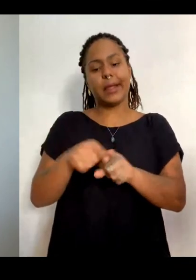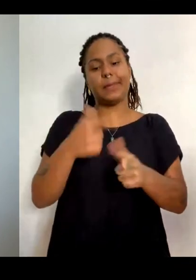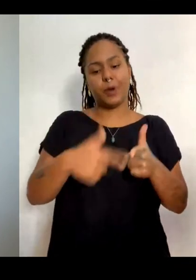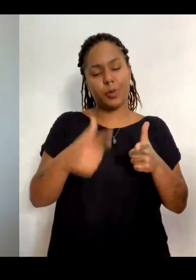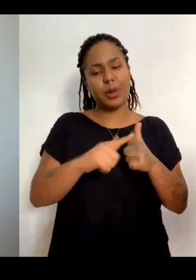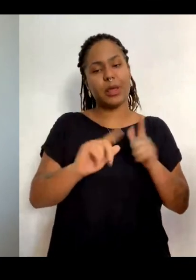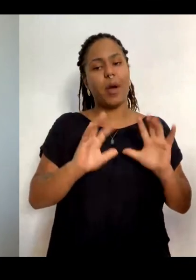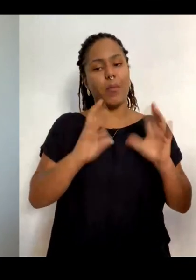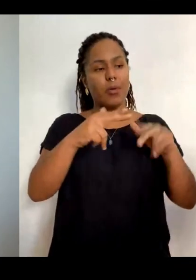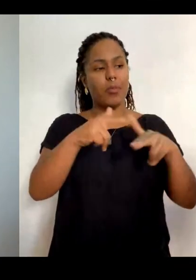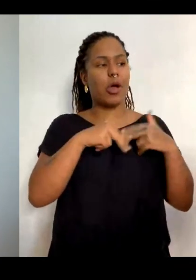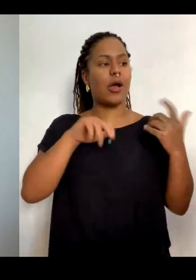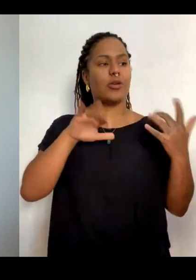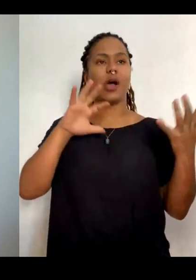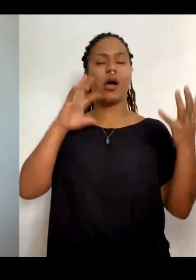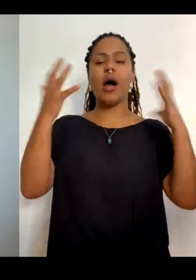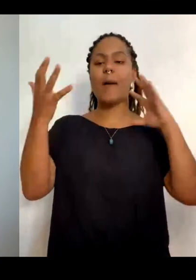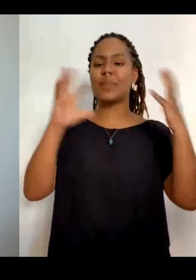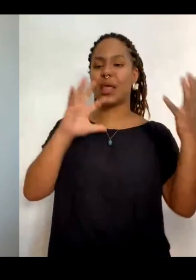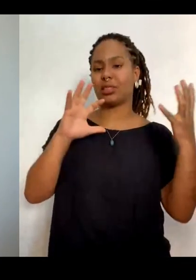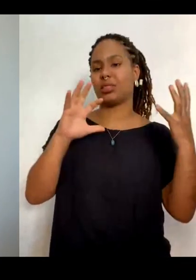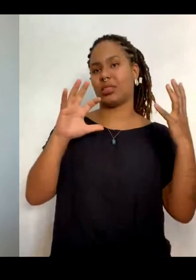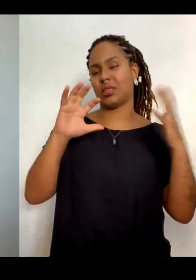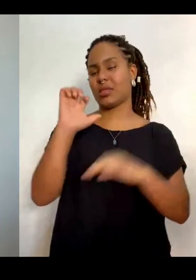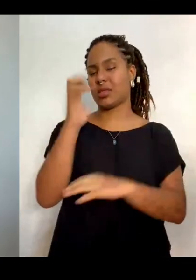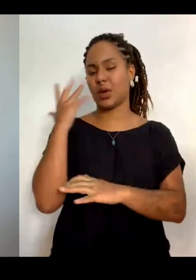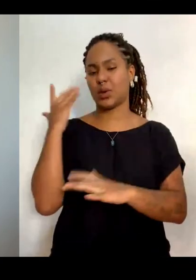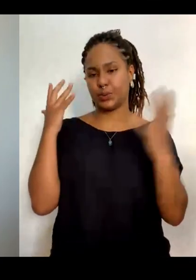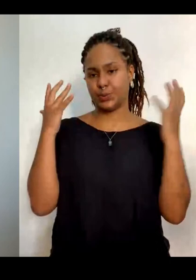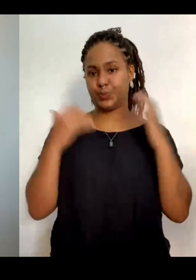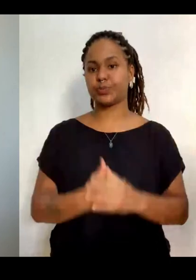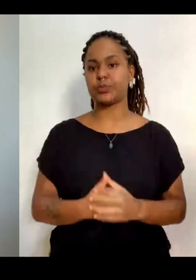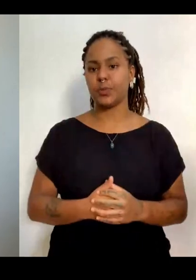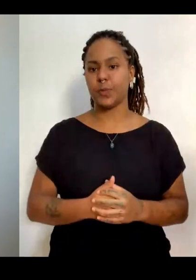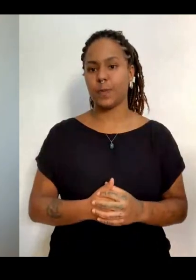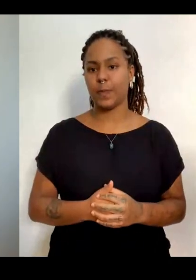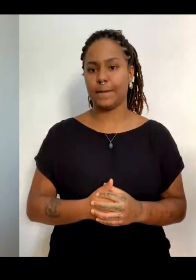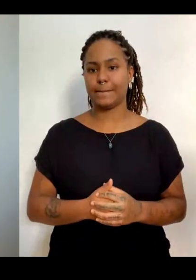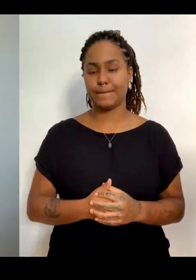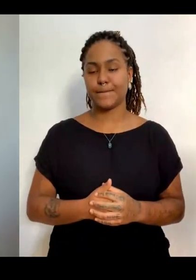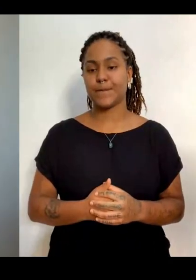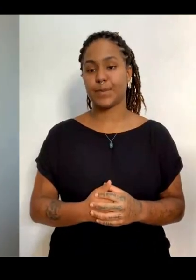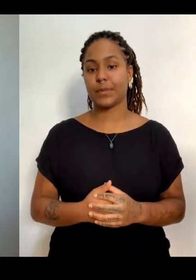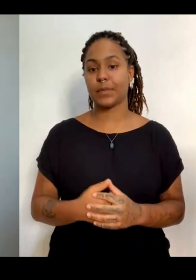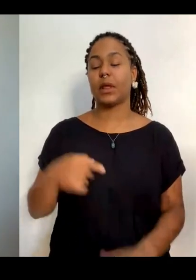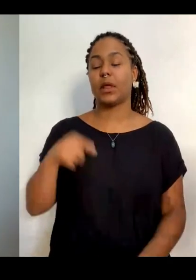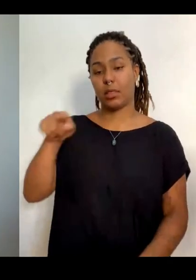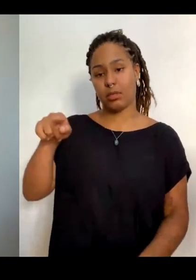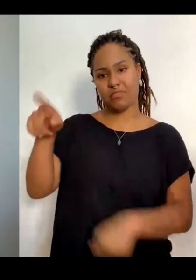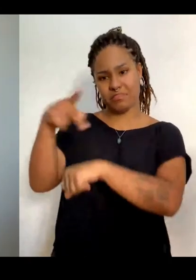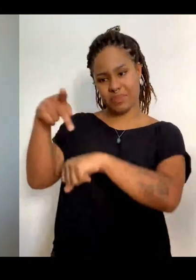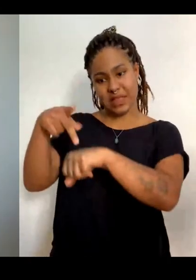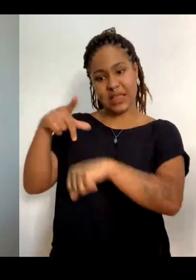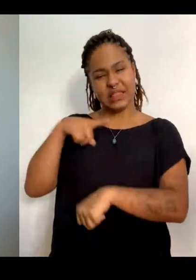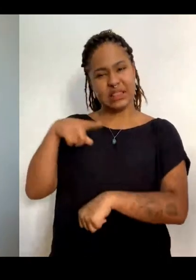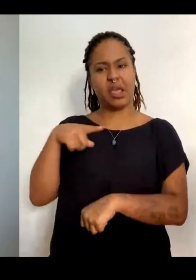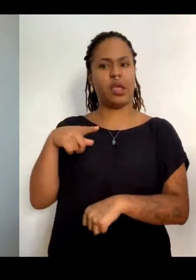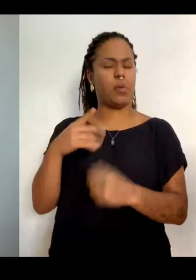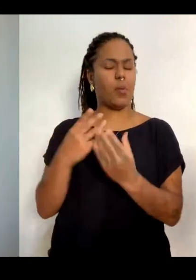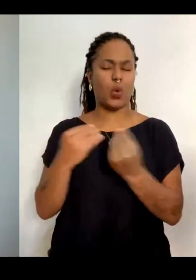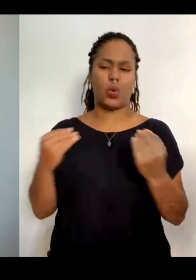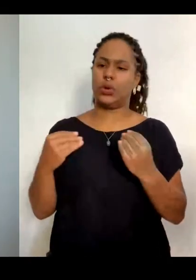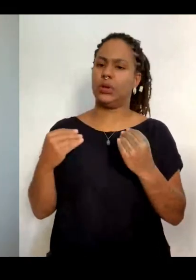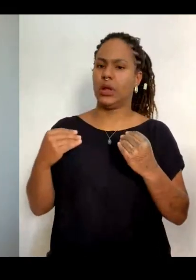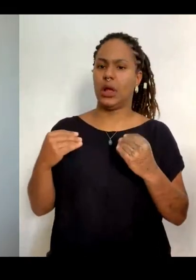a lot of green energy initiatives but one of the the issues that we're seeing now as well is